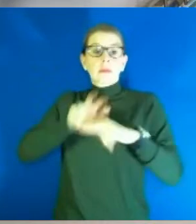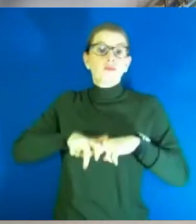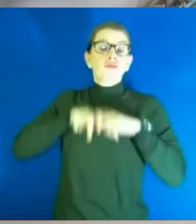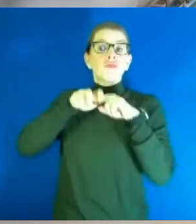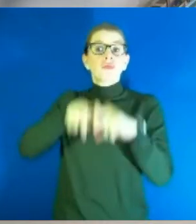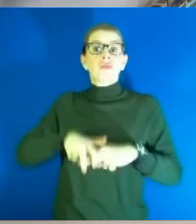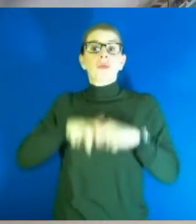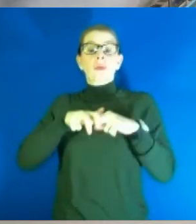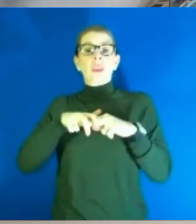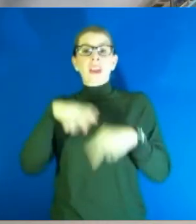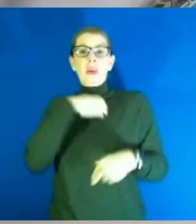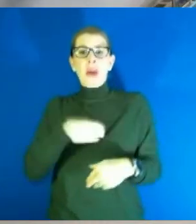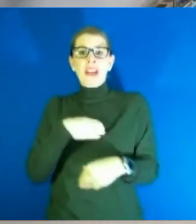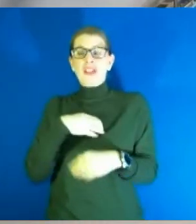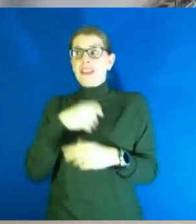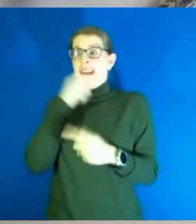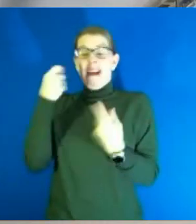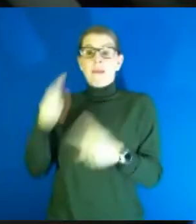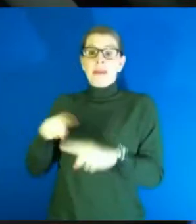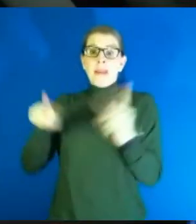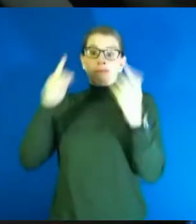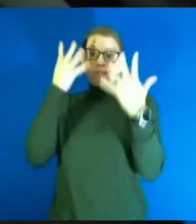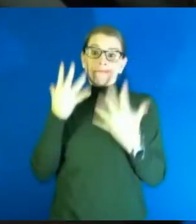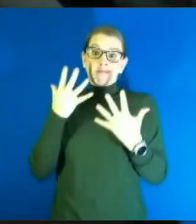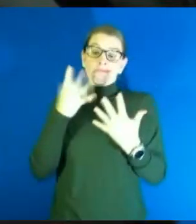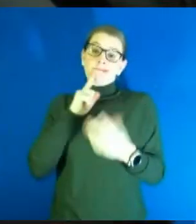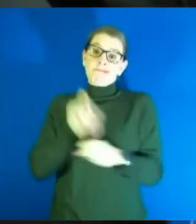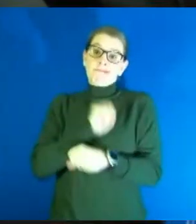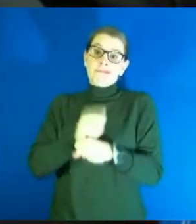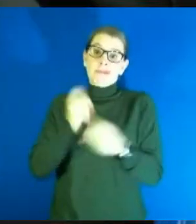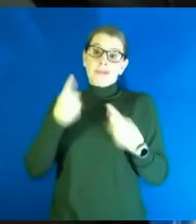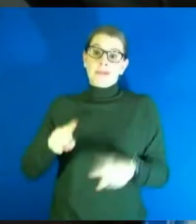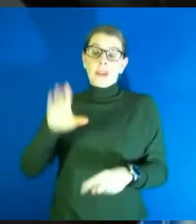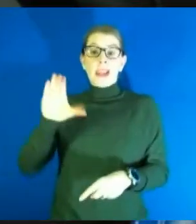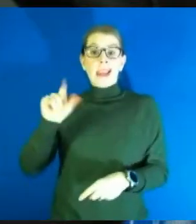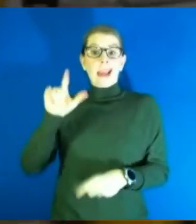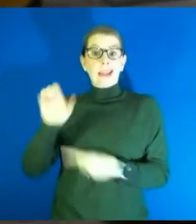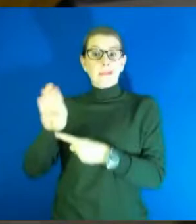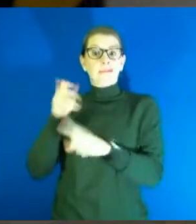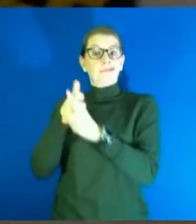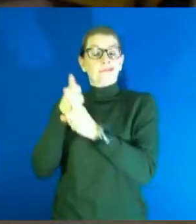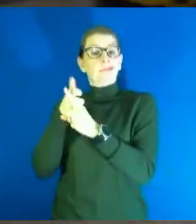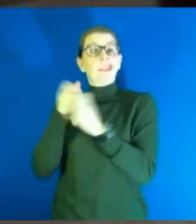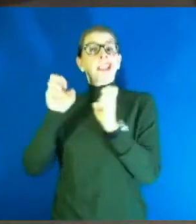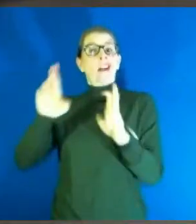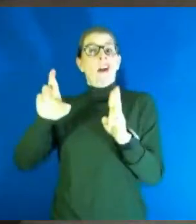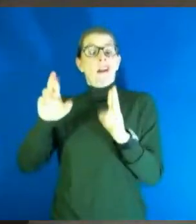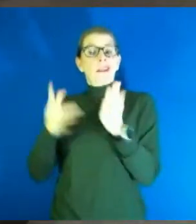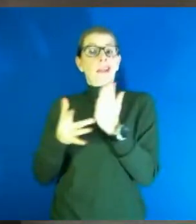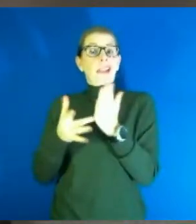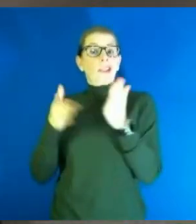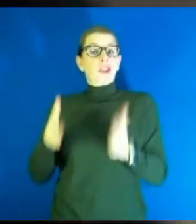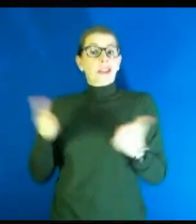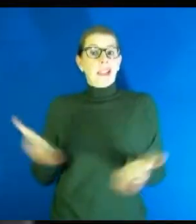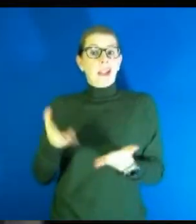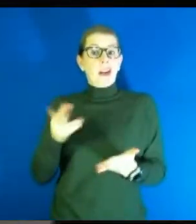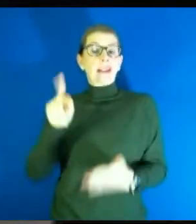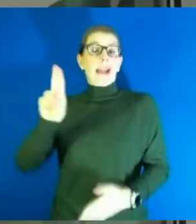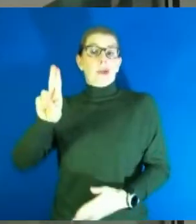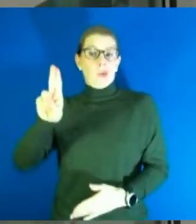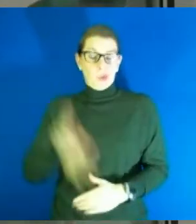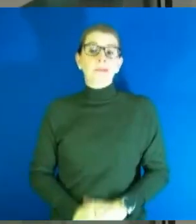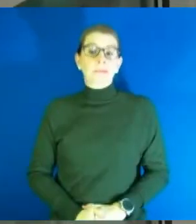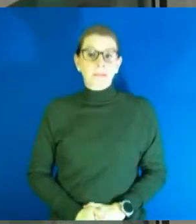don't have such a thing, but unfortunately it's the truth. Caleb Grott is one of the emergency department technicians here at the University of Kansas